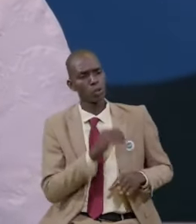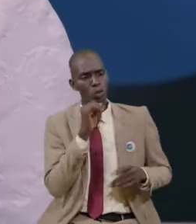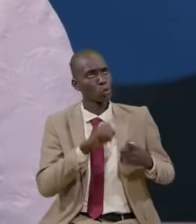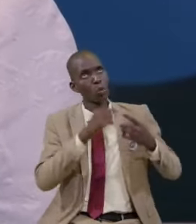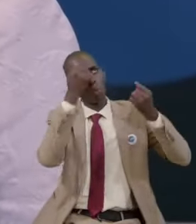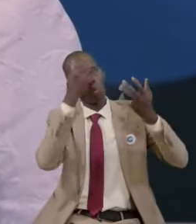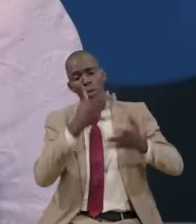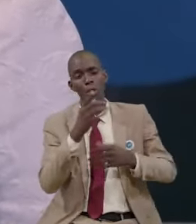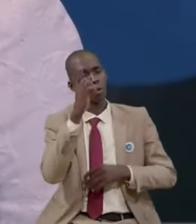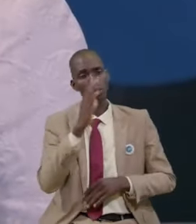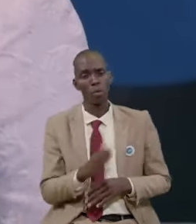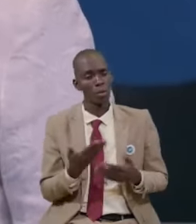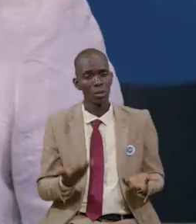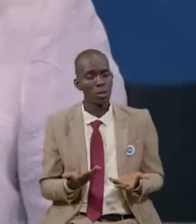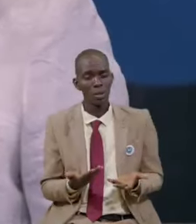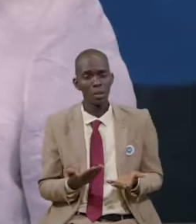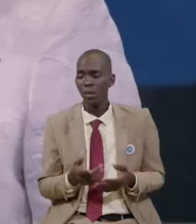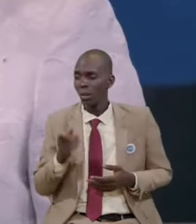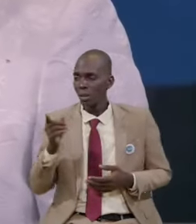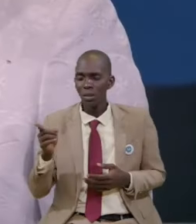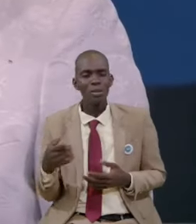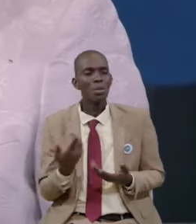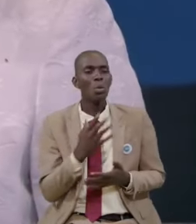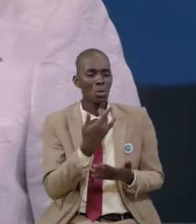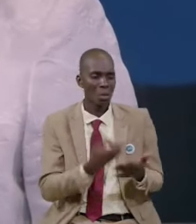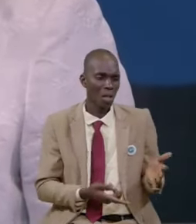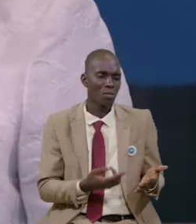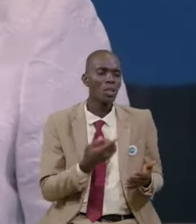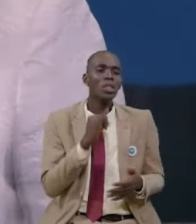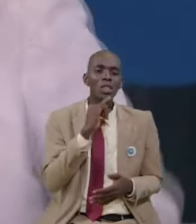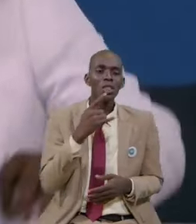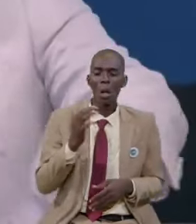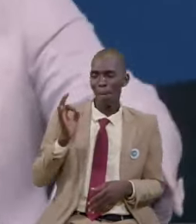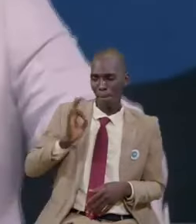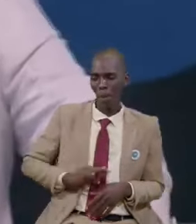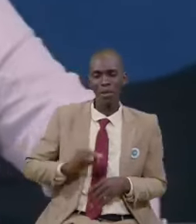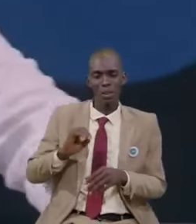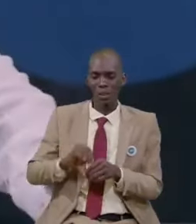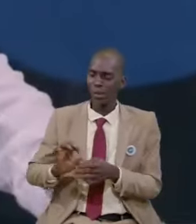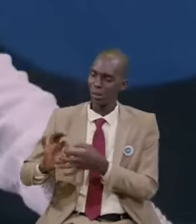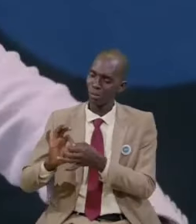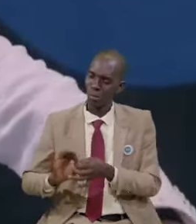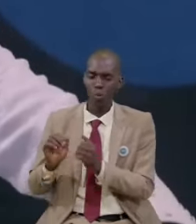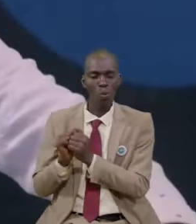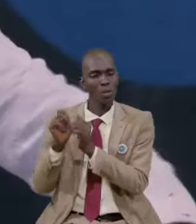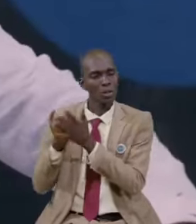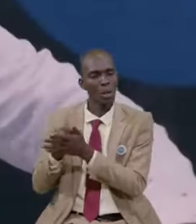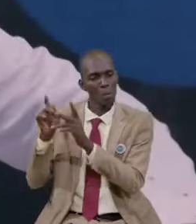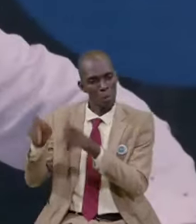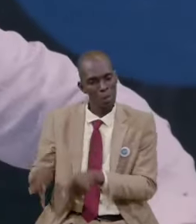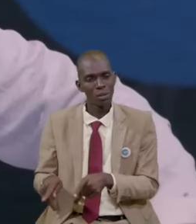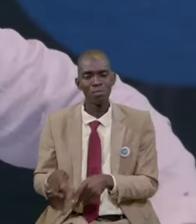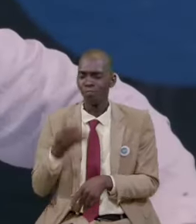was the prophet of that kind of friendship. jettison that friendship, throw away